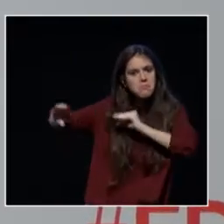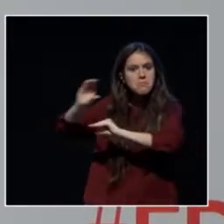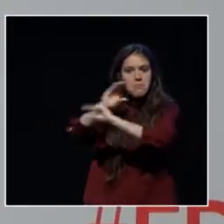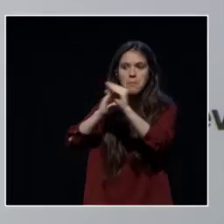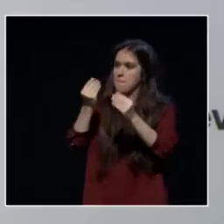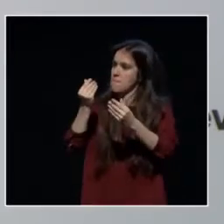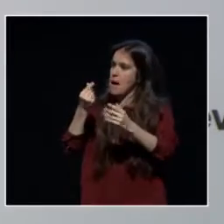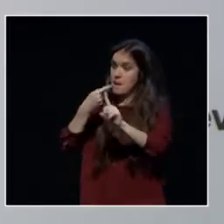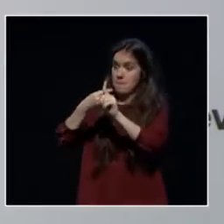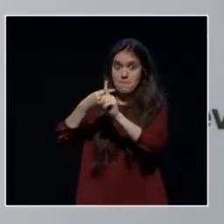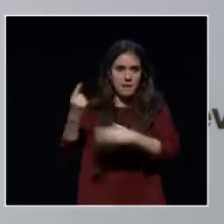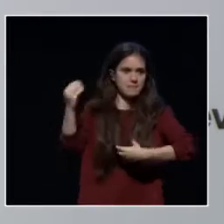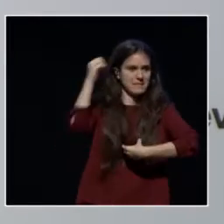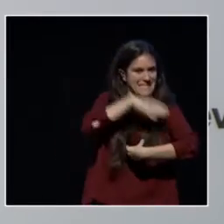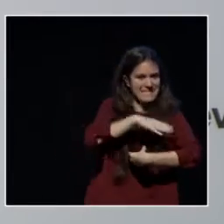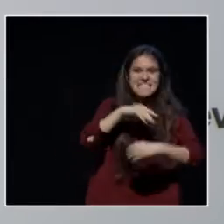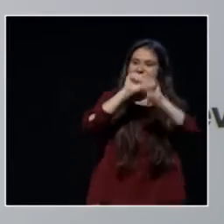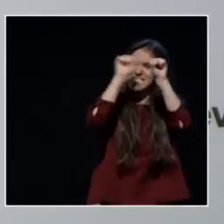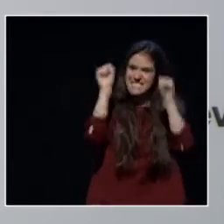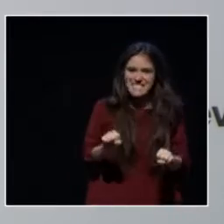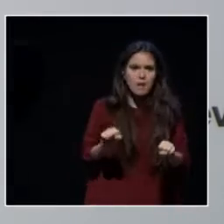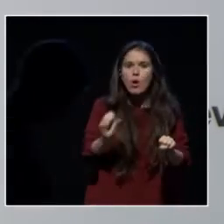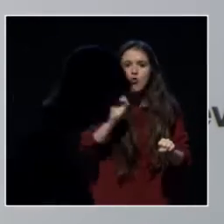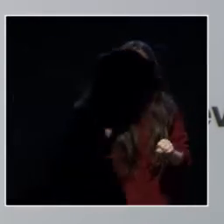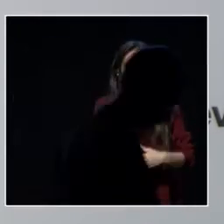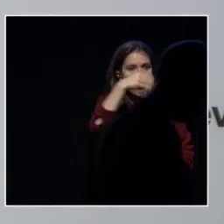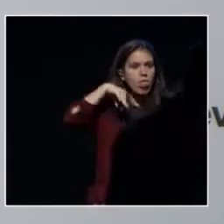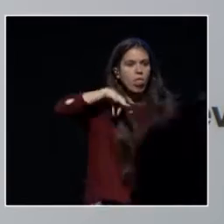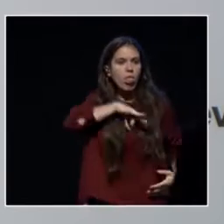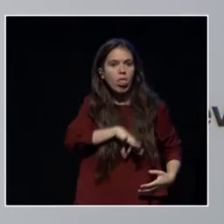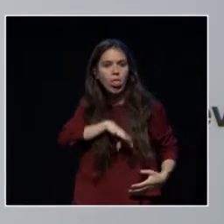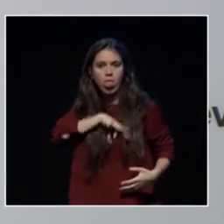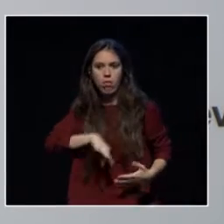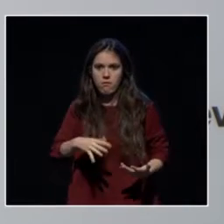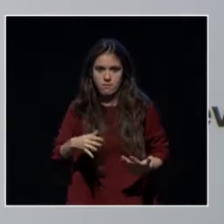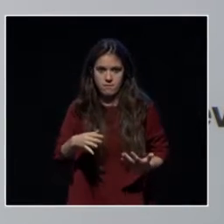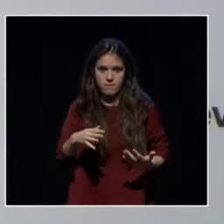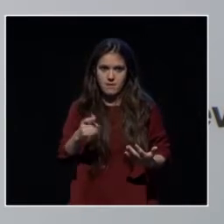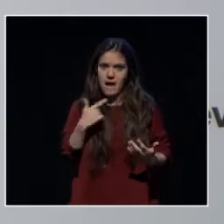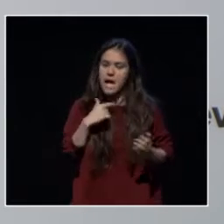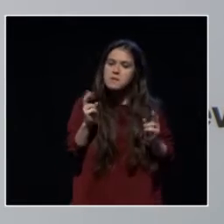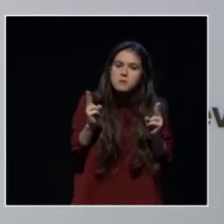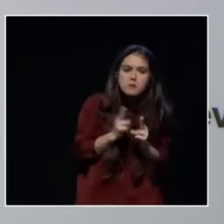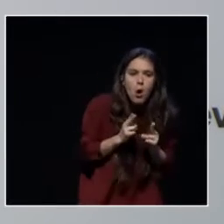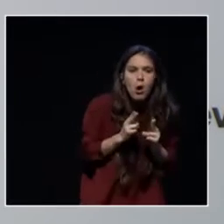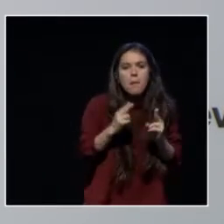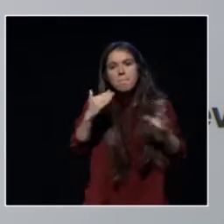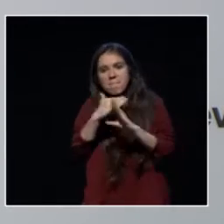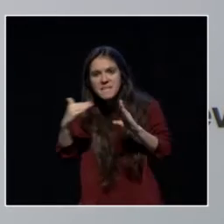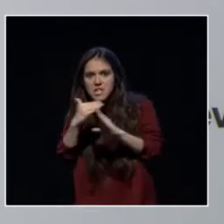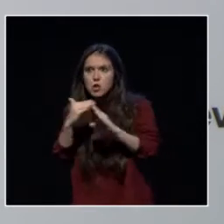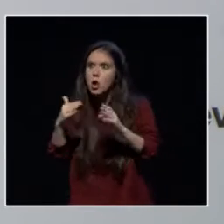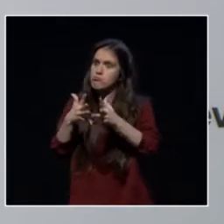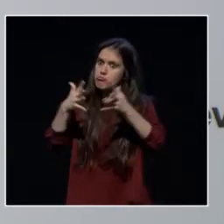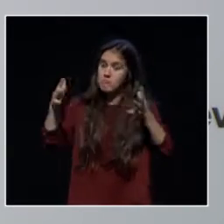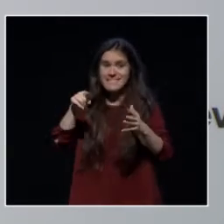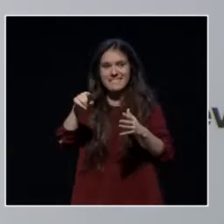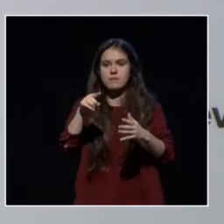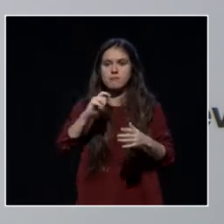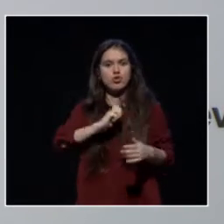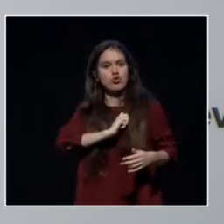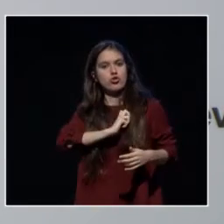system. Nobody takes any money. And we have small businesses, we have medium-sized business, we have nationwide businesses in that. And we call it social